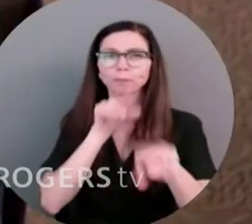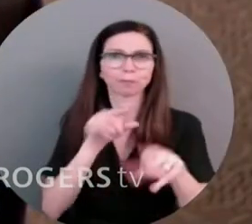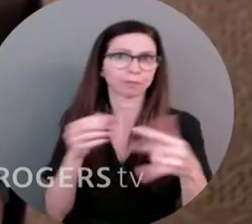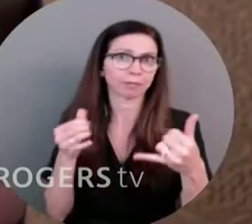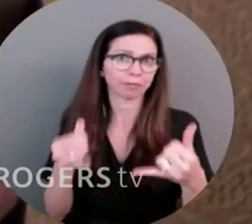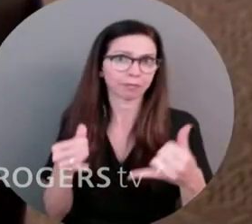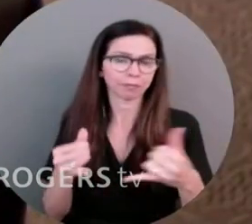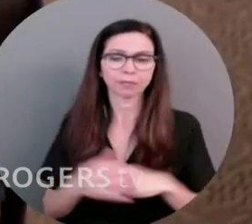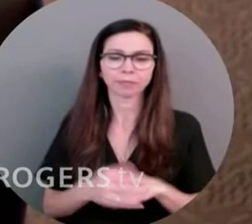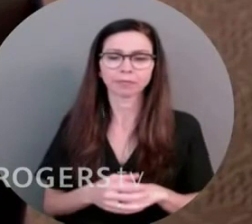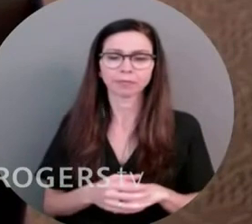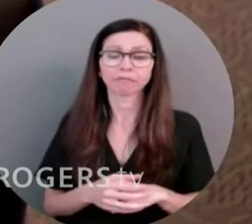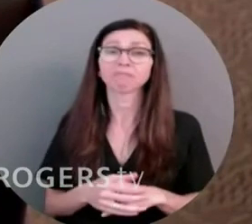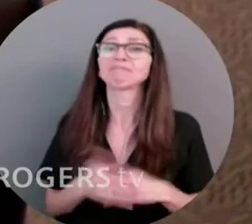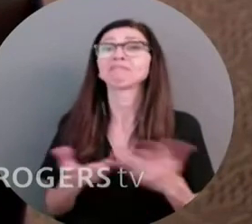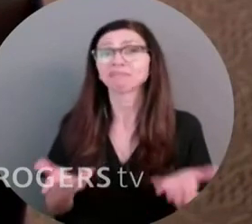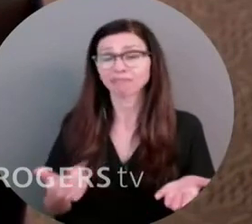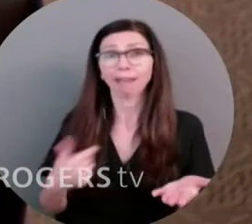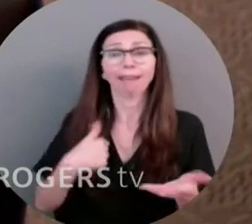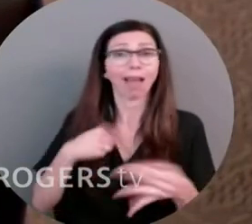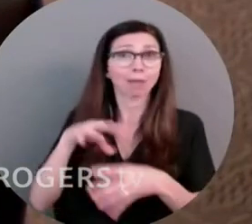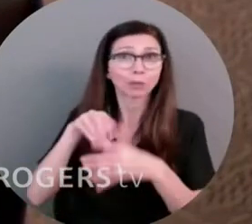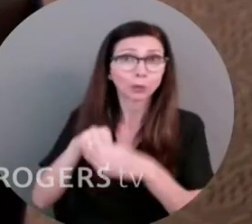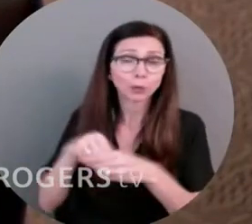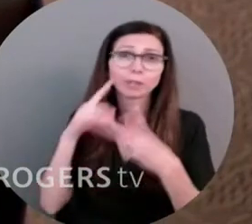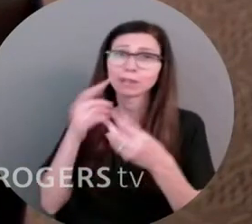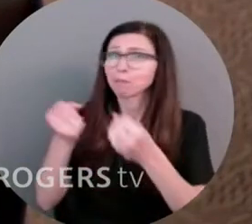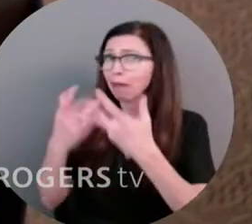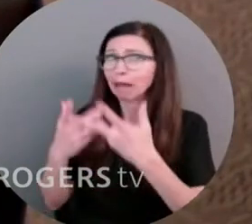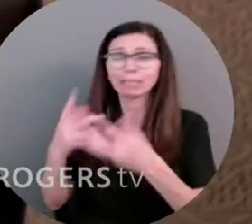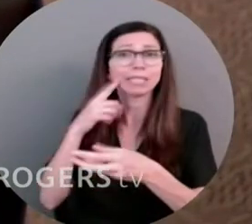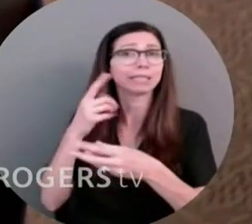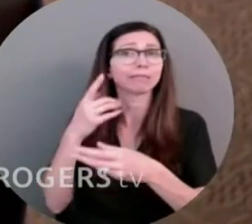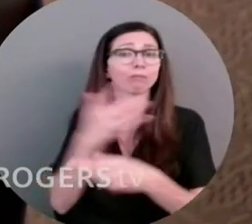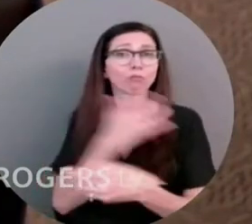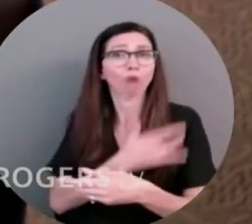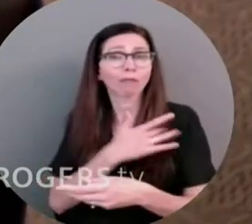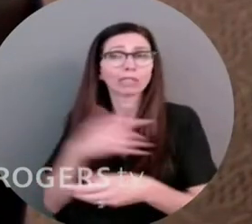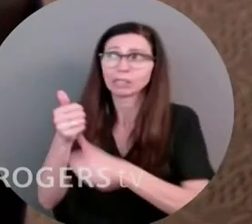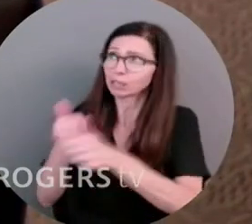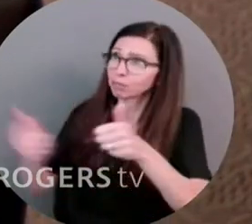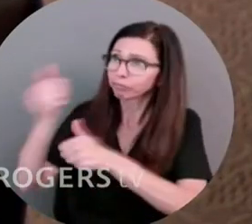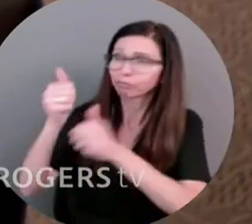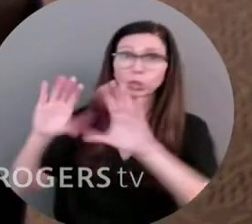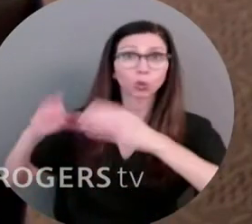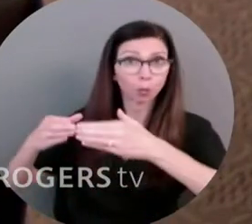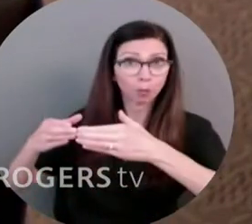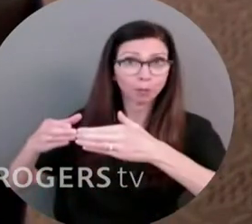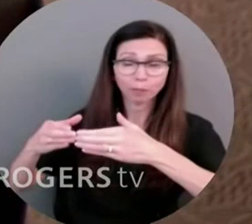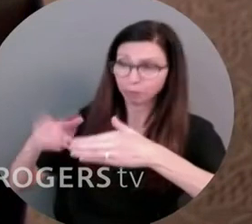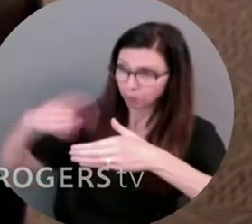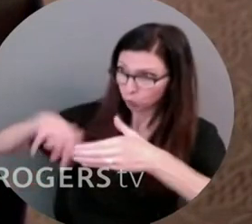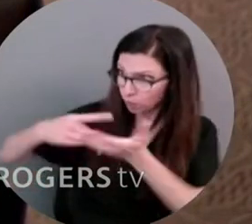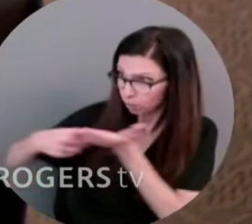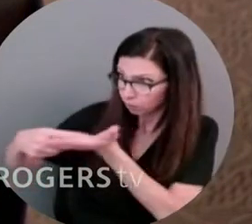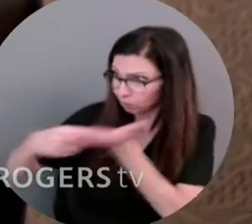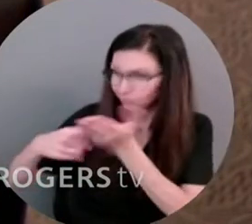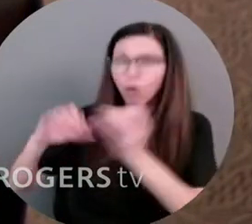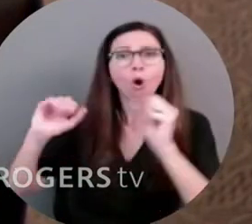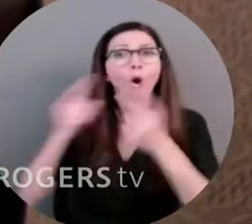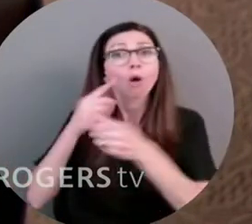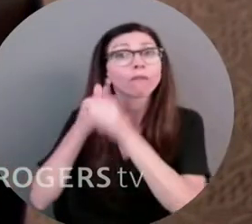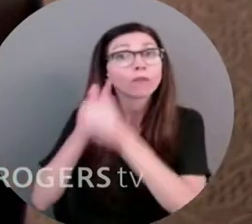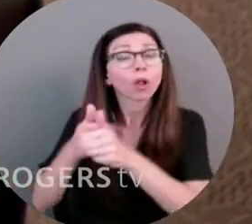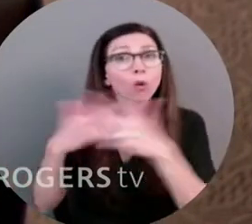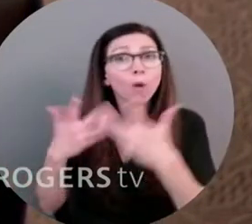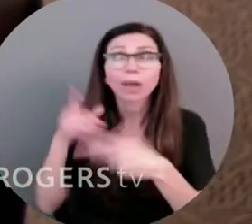as a member of the group of medical officers of health in the province, we are all following the provincial framework, and we